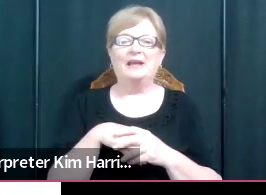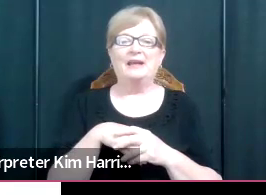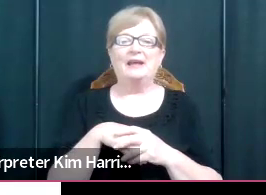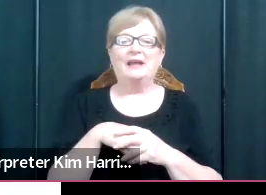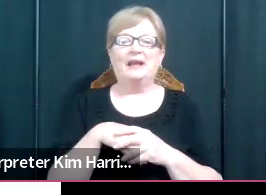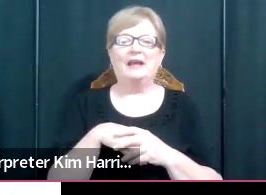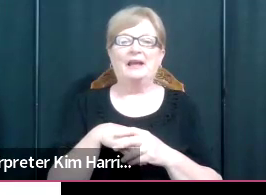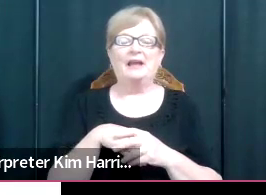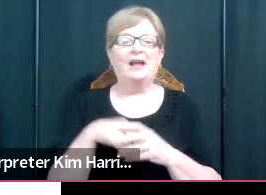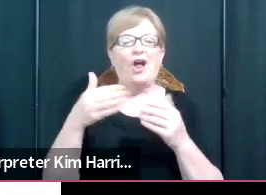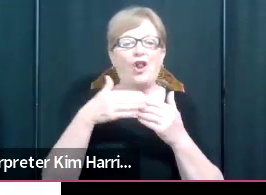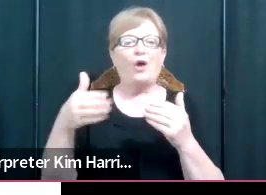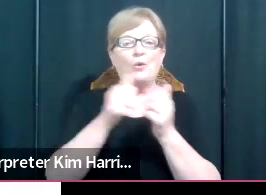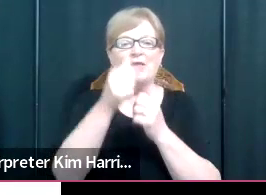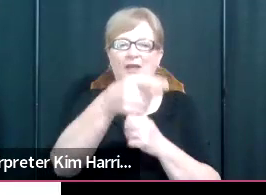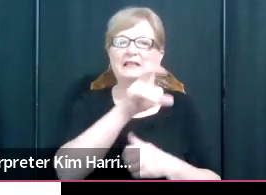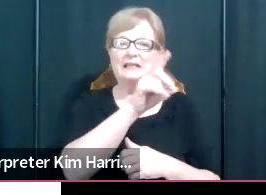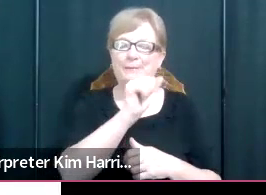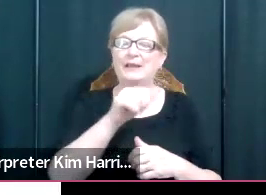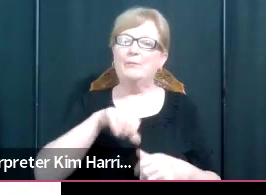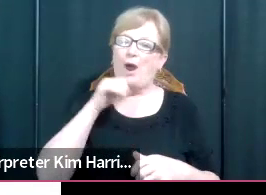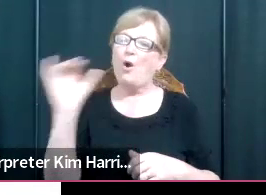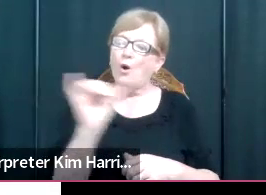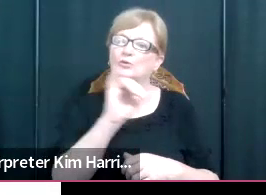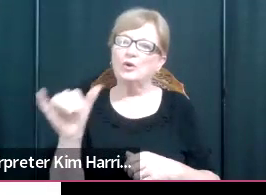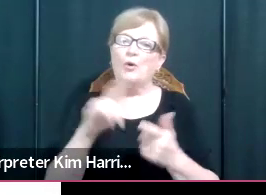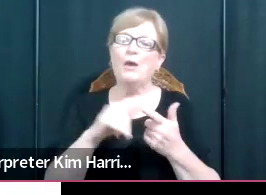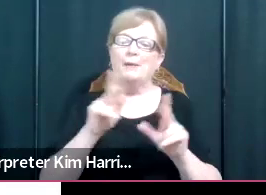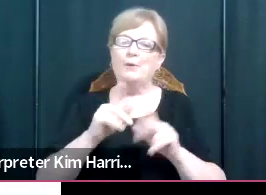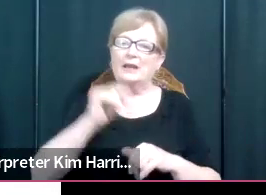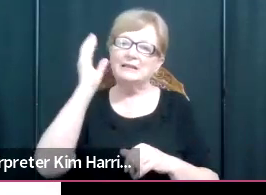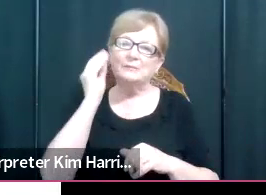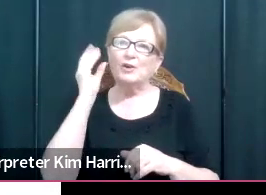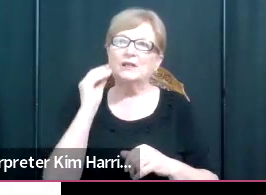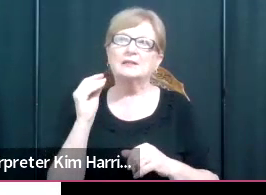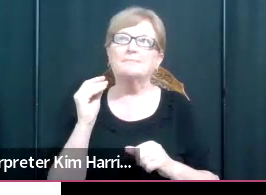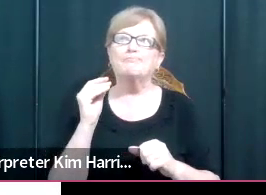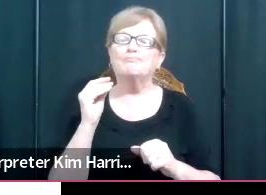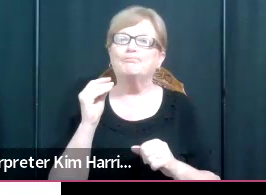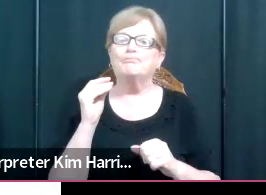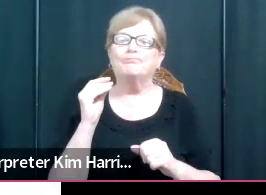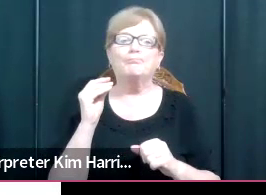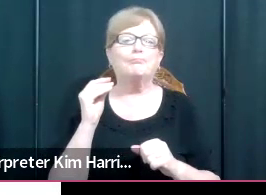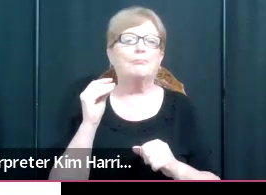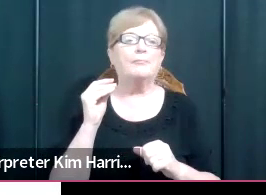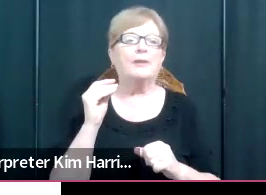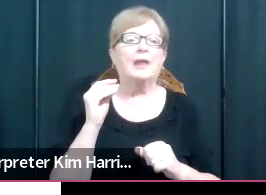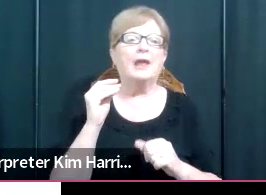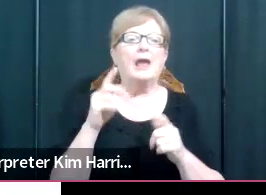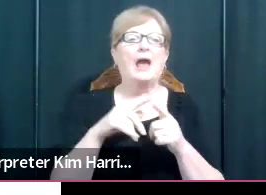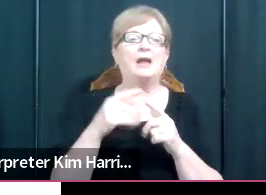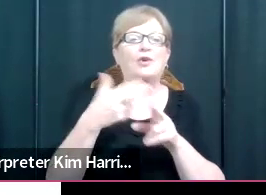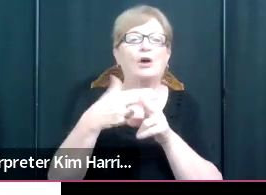So along with disability pride, people can also experience ableism and internalize